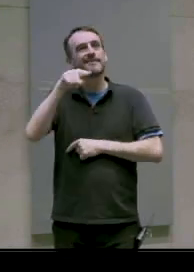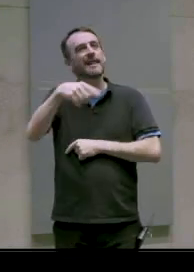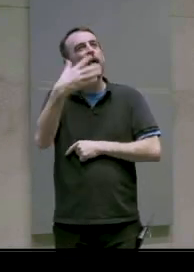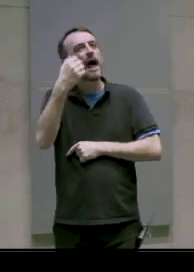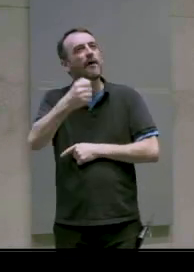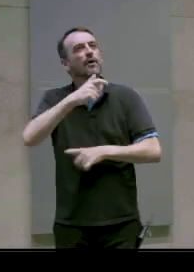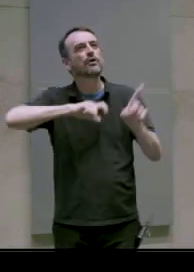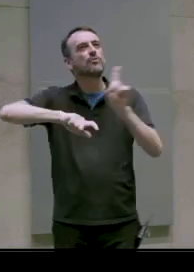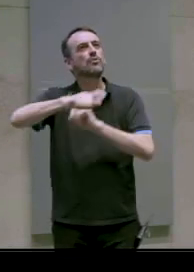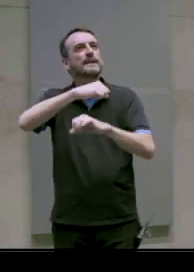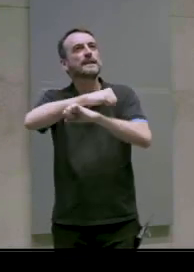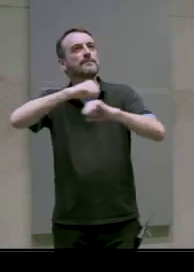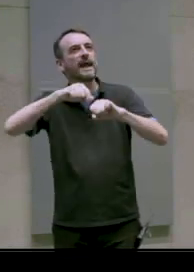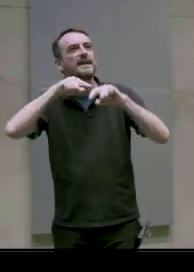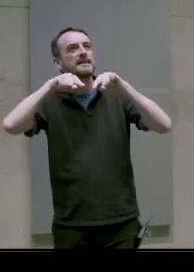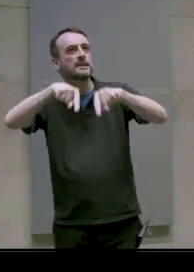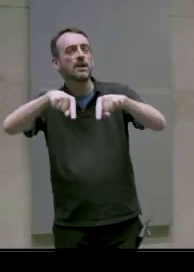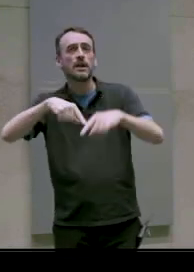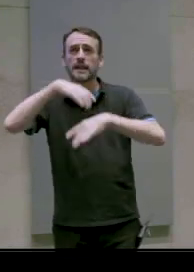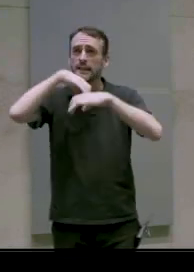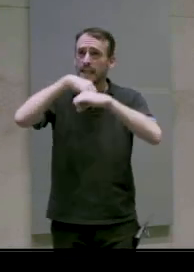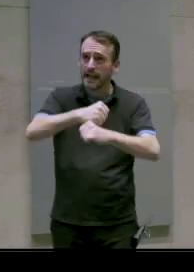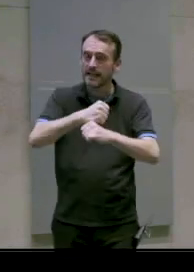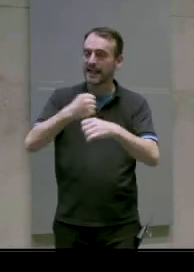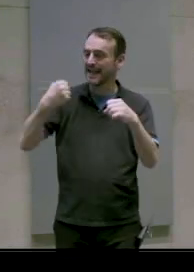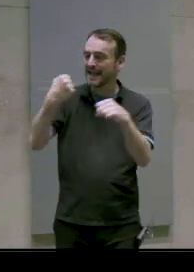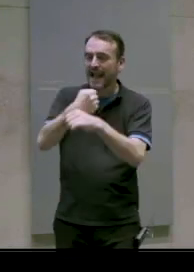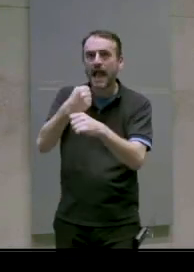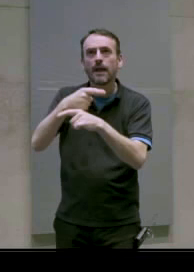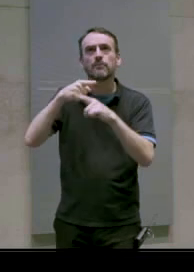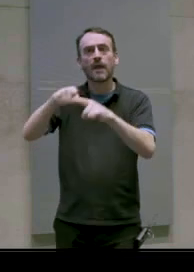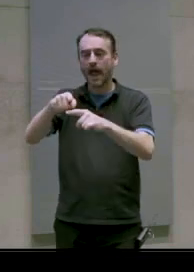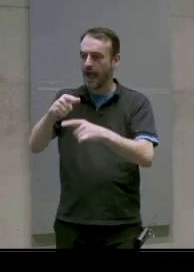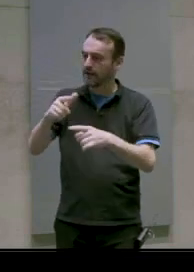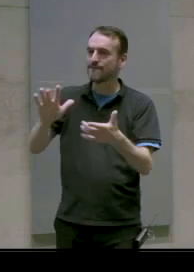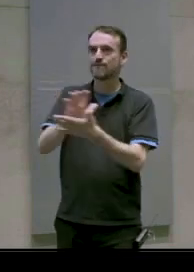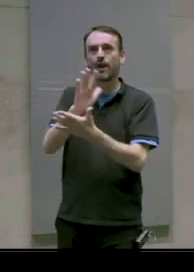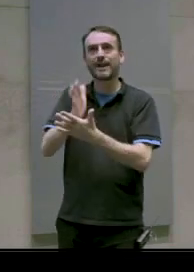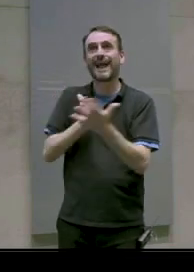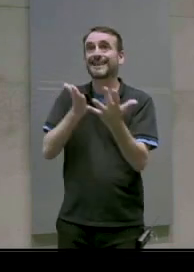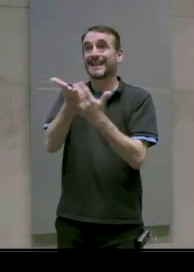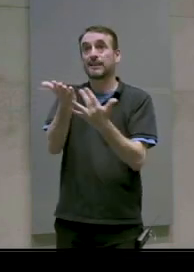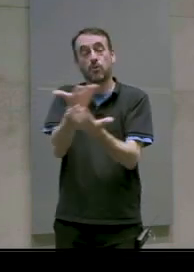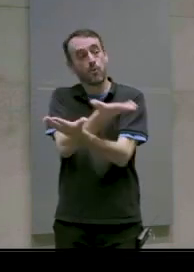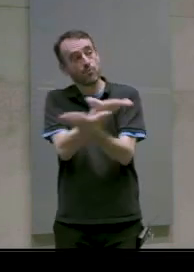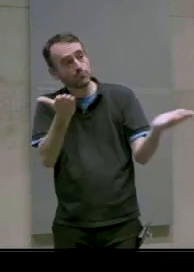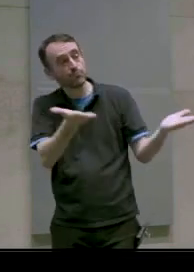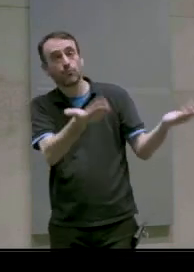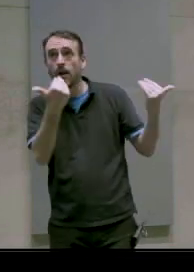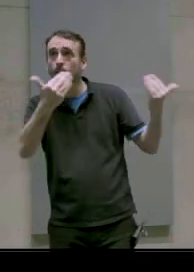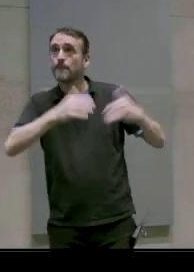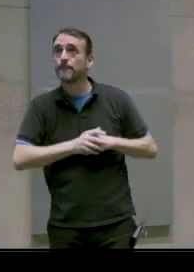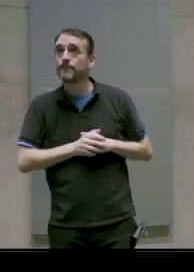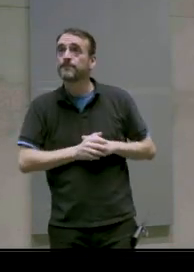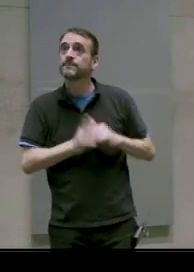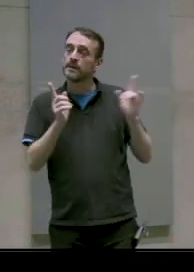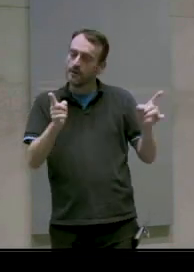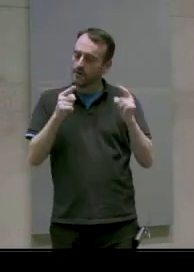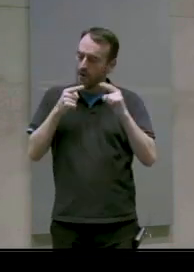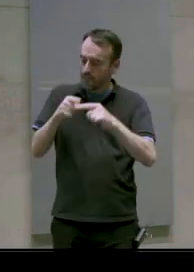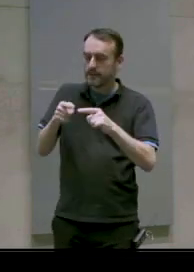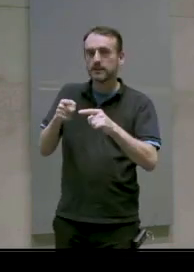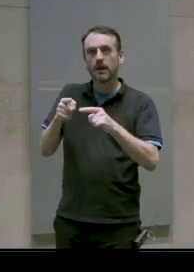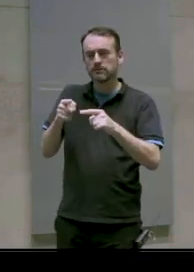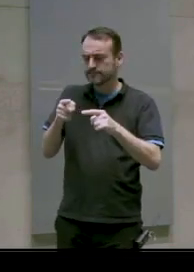that's dedicated to games and play, and making them fun and accessible for everybody. Together with them, we began to brainstorm.